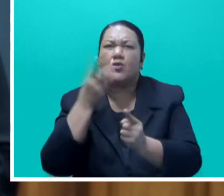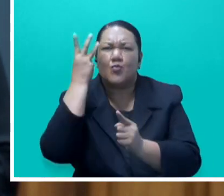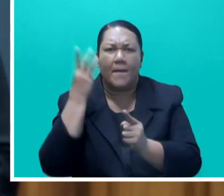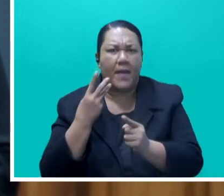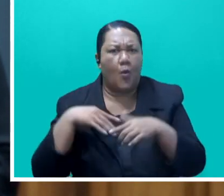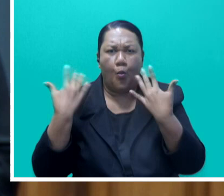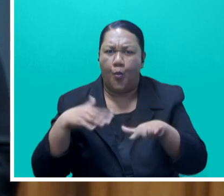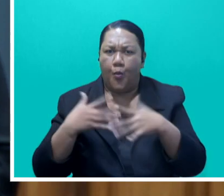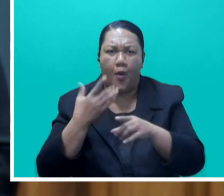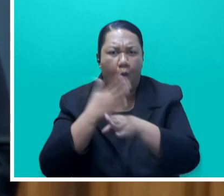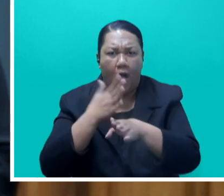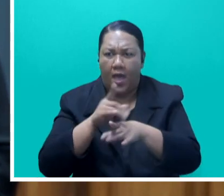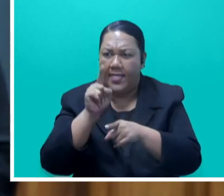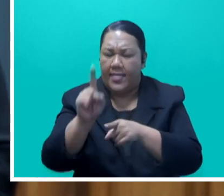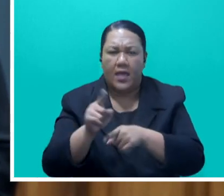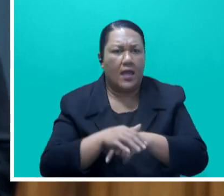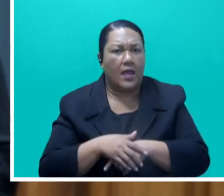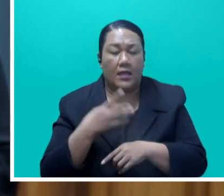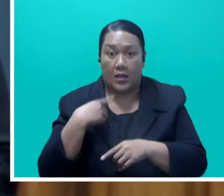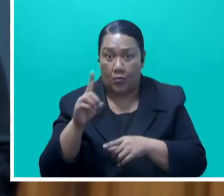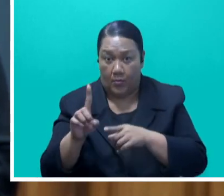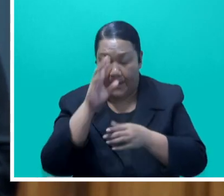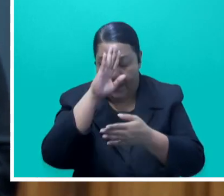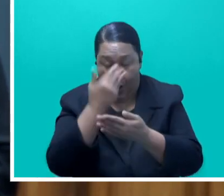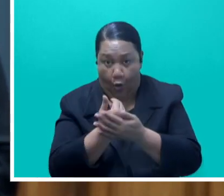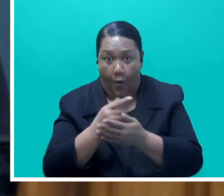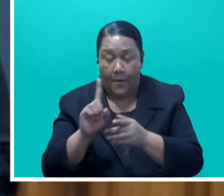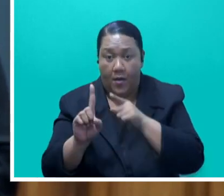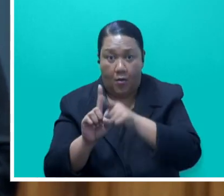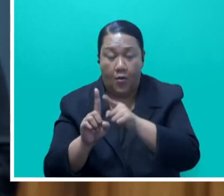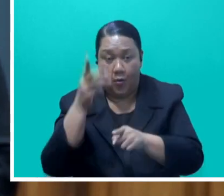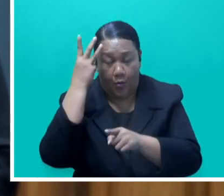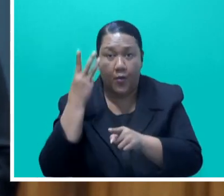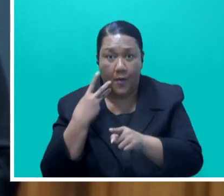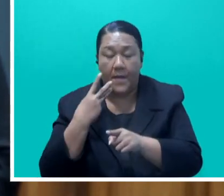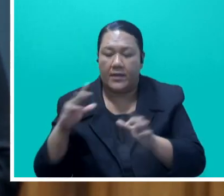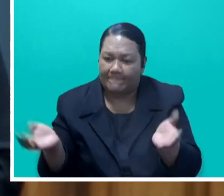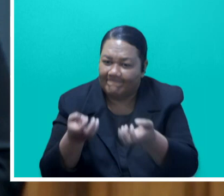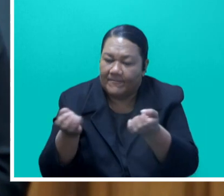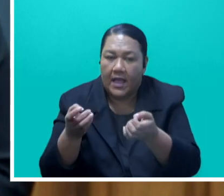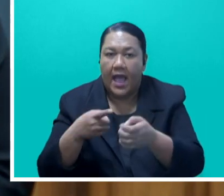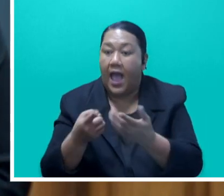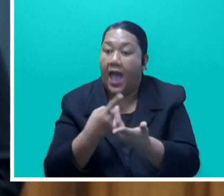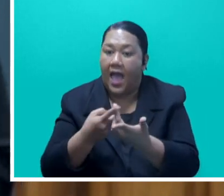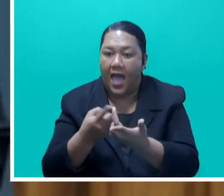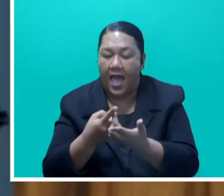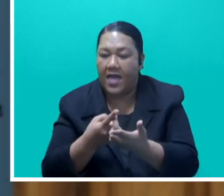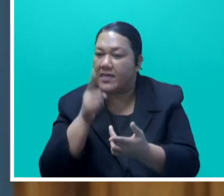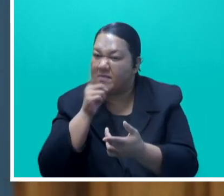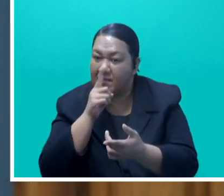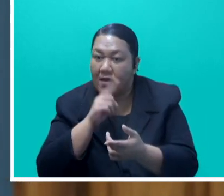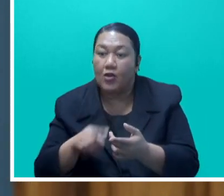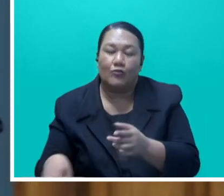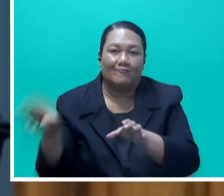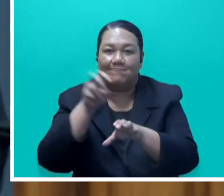industry. And it is my hope that these women inspire the next generation to take up a career in aviation.